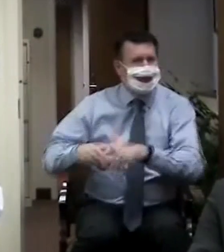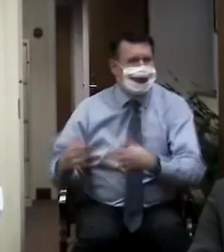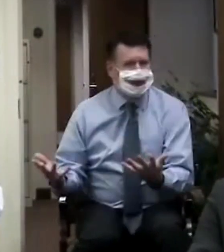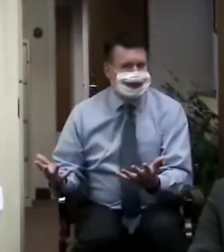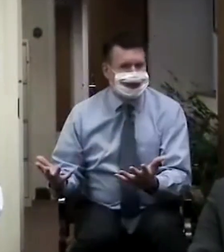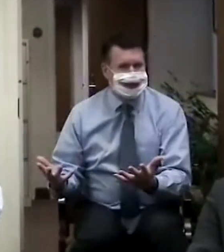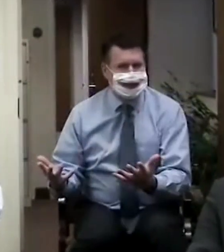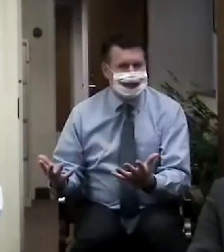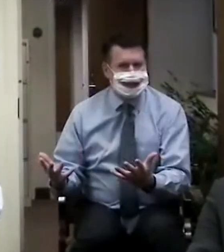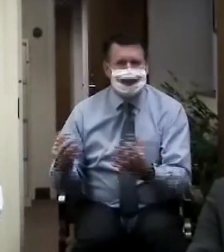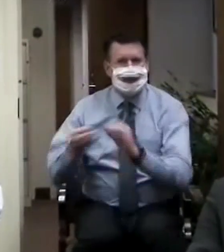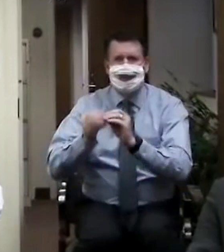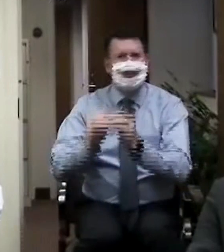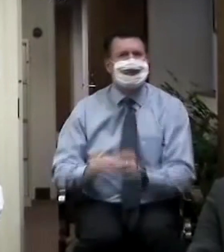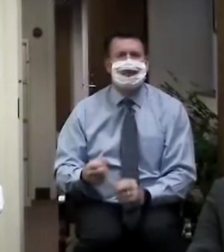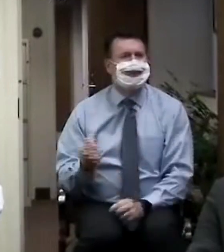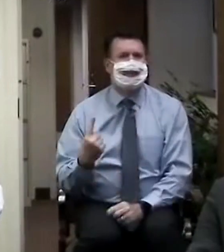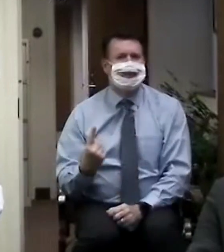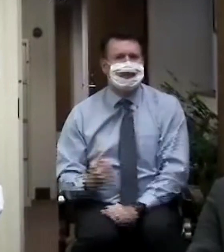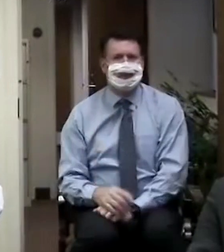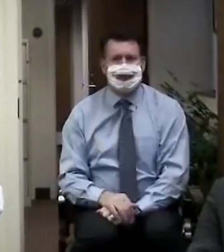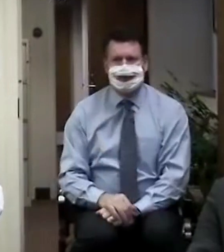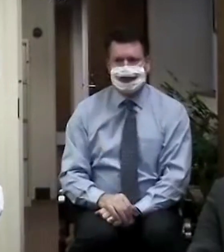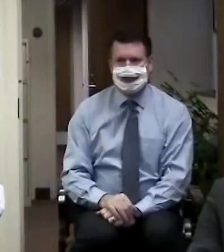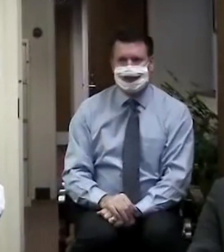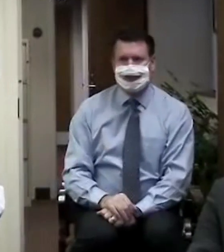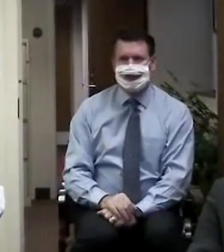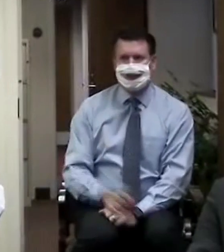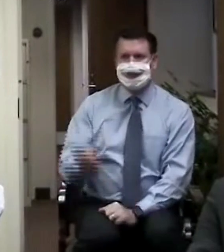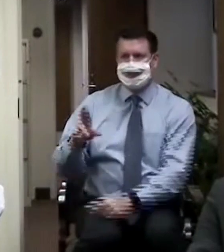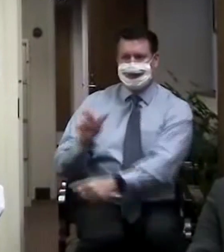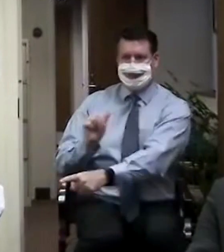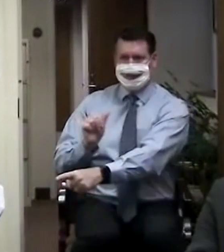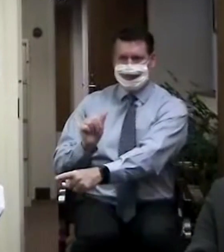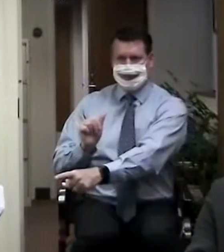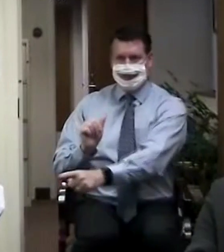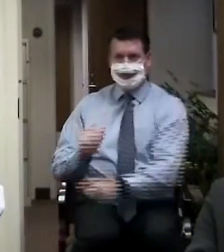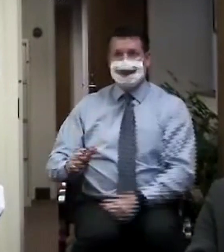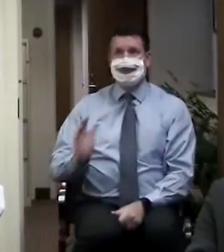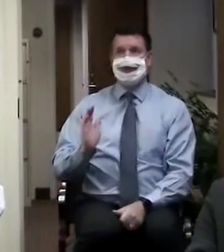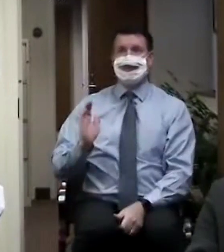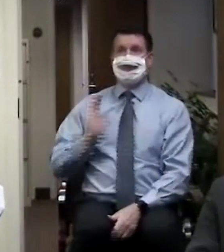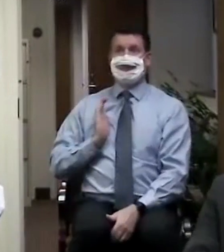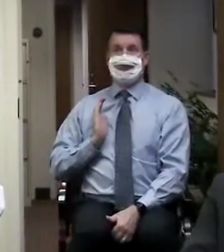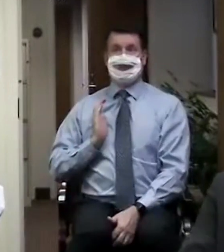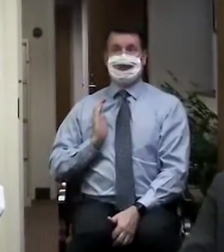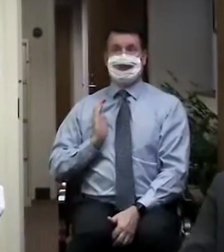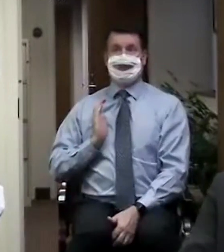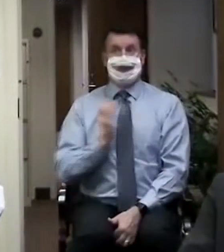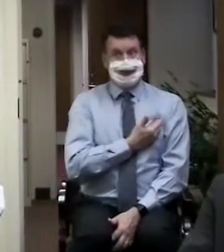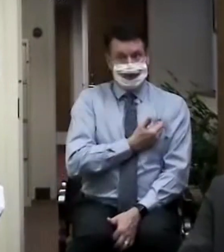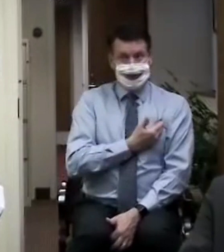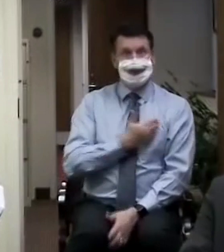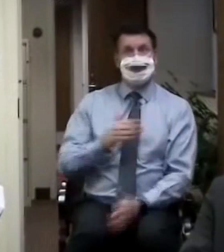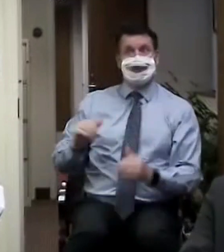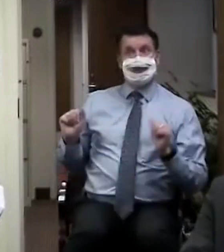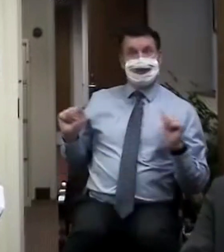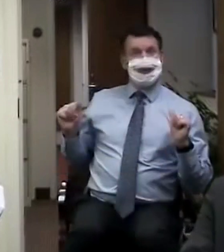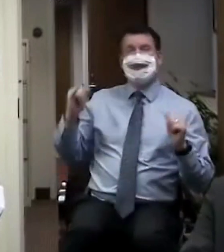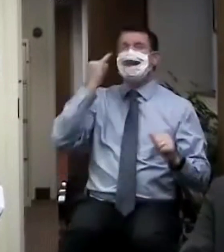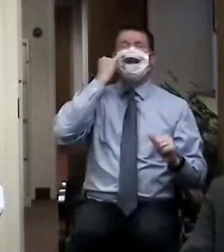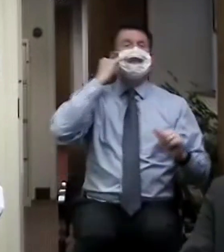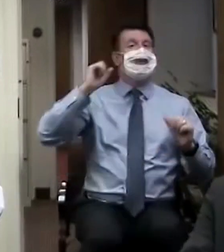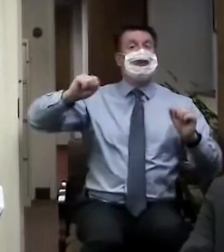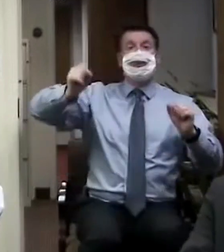You can answer, Dr. Hayer. Yeah, our surge capacity is about 300 beds,